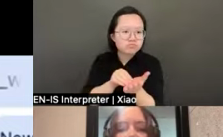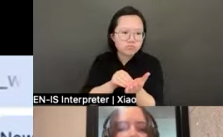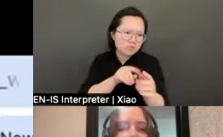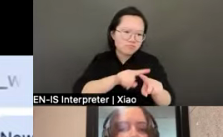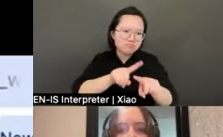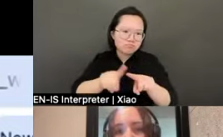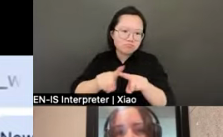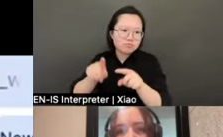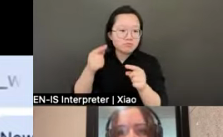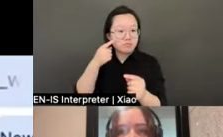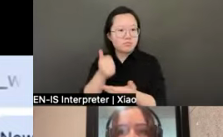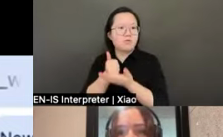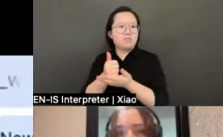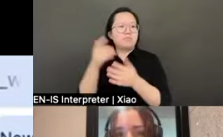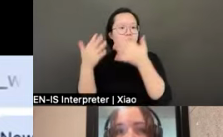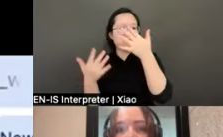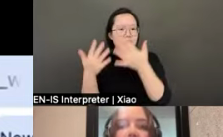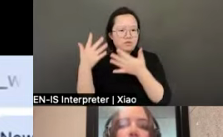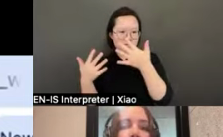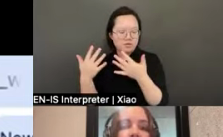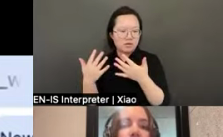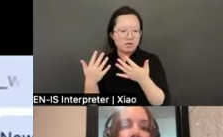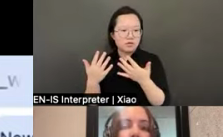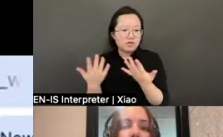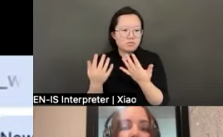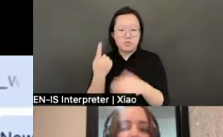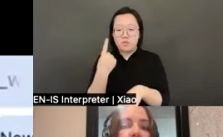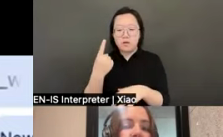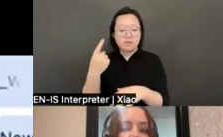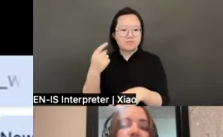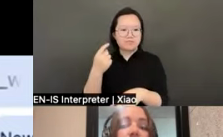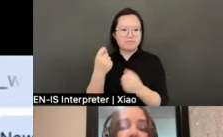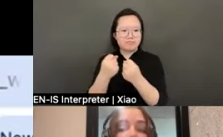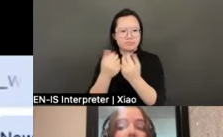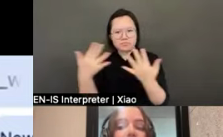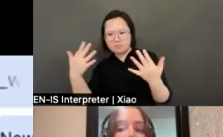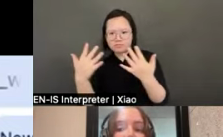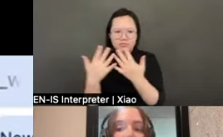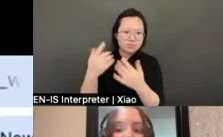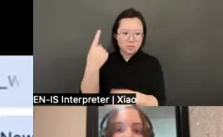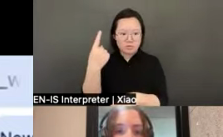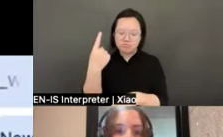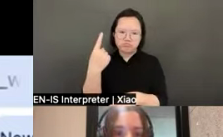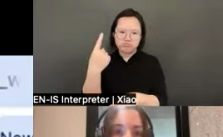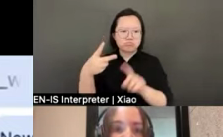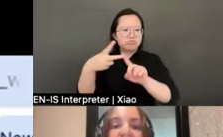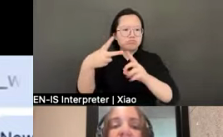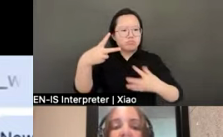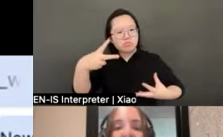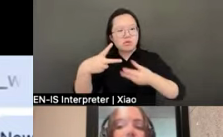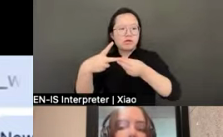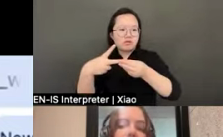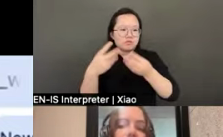don't have to always use quantitative methods. If you think that qualitative methods make more sense for your